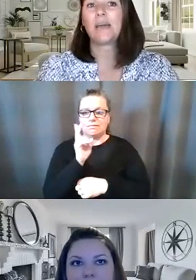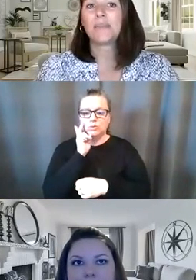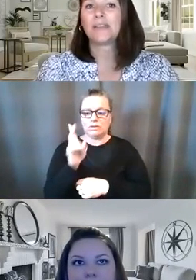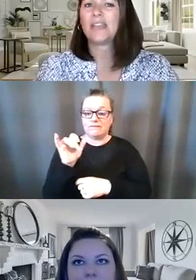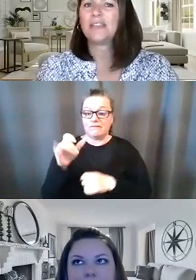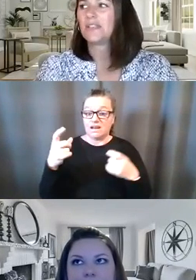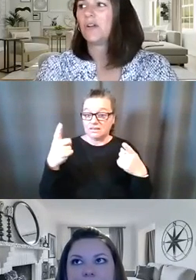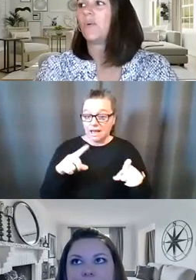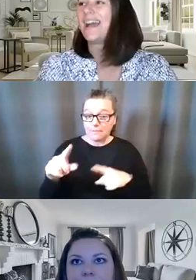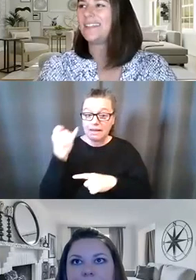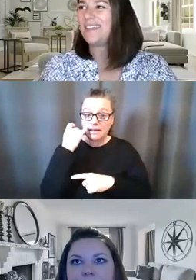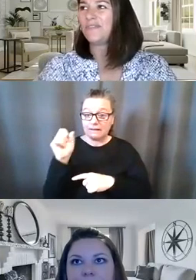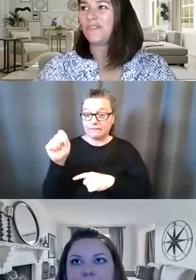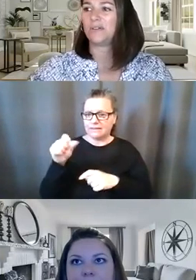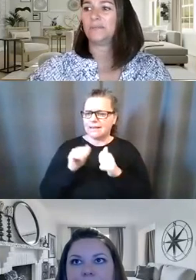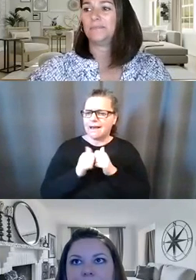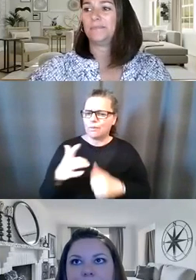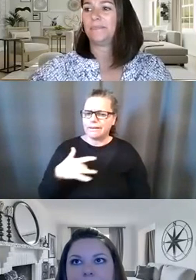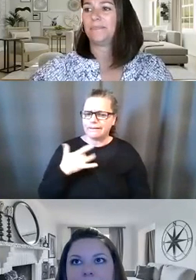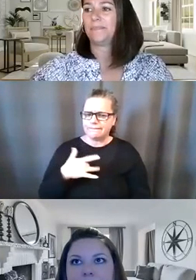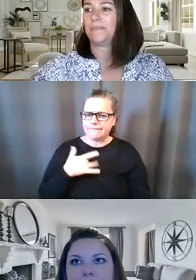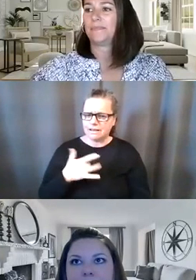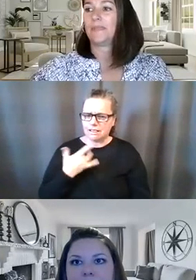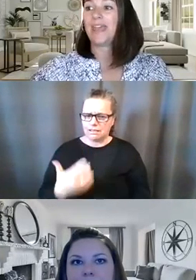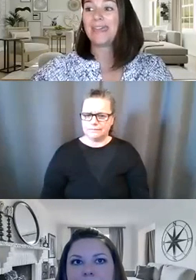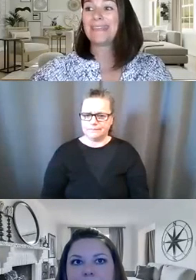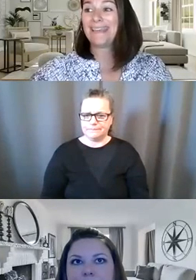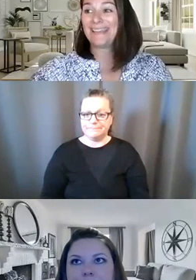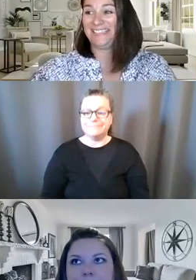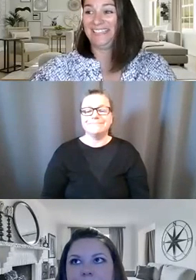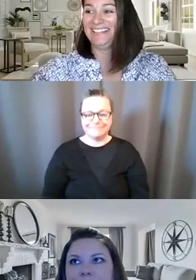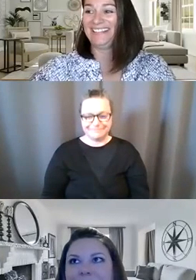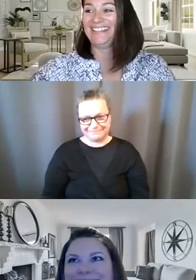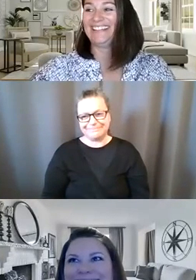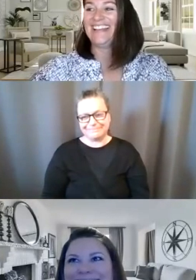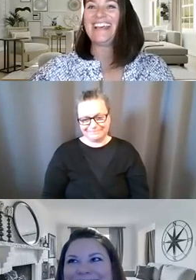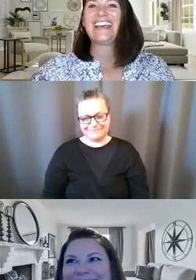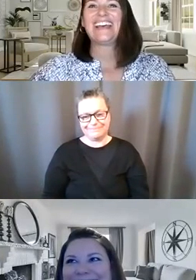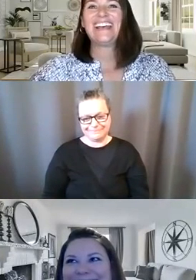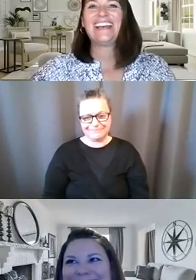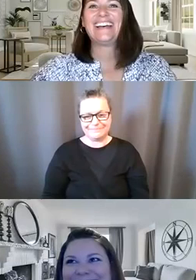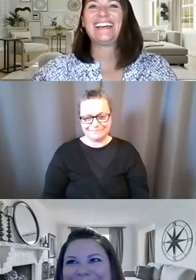has happened, and if so, how did that feel? Heck yes.